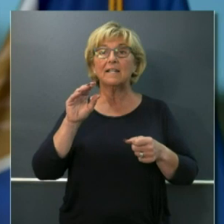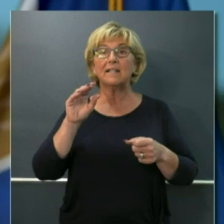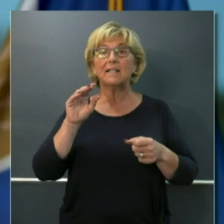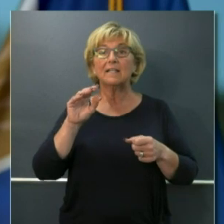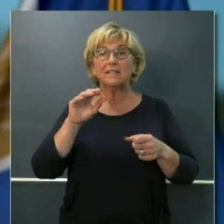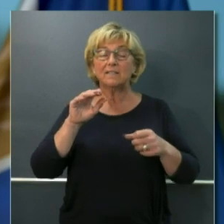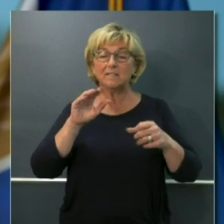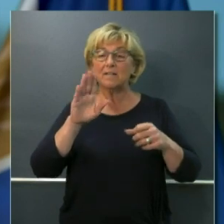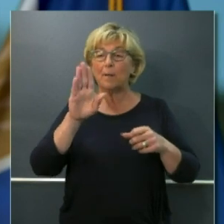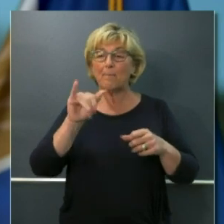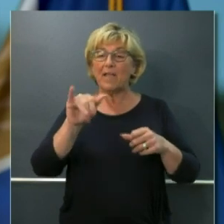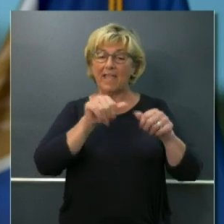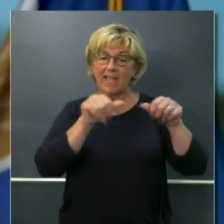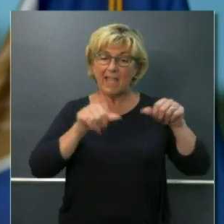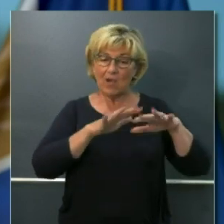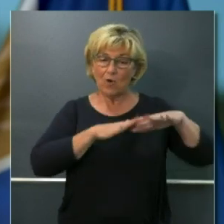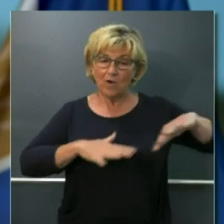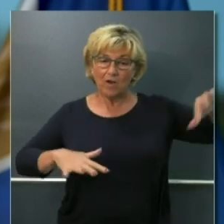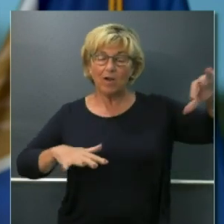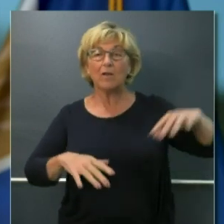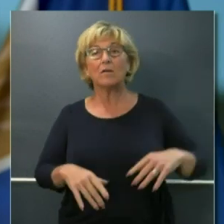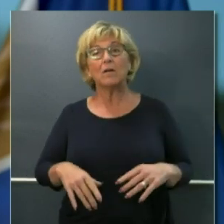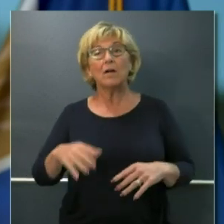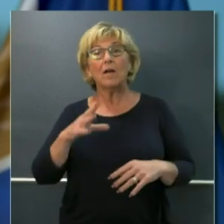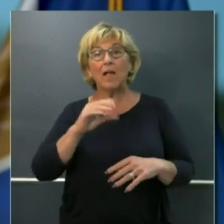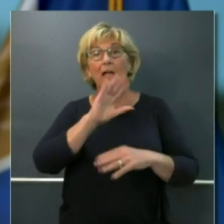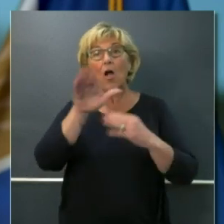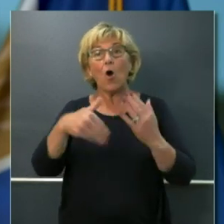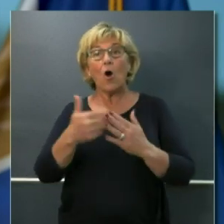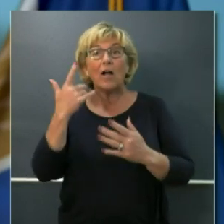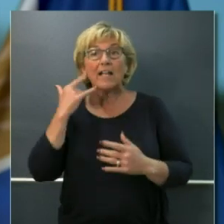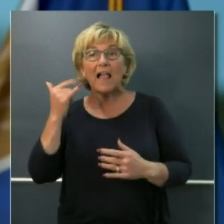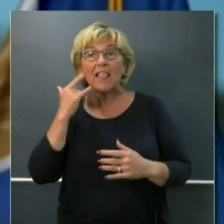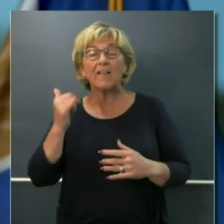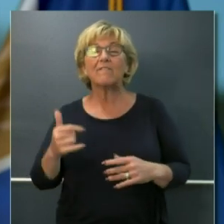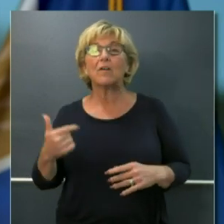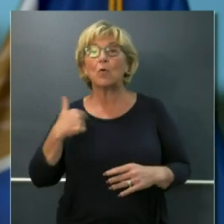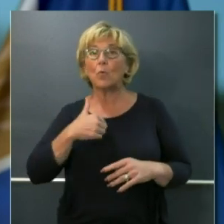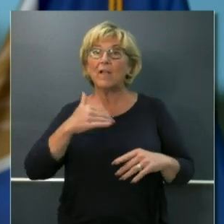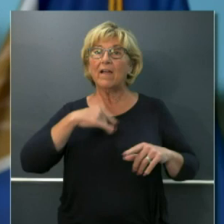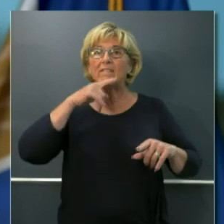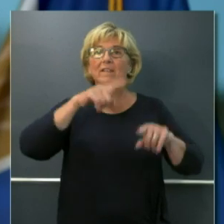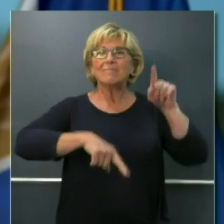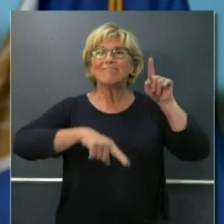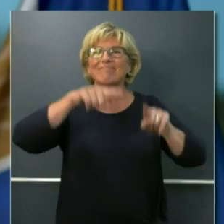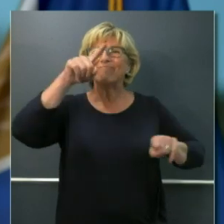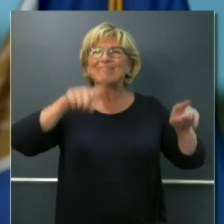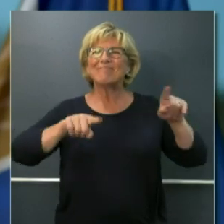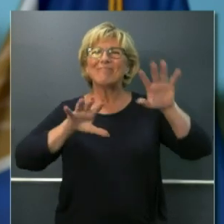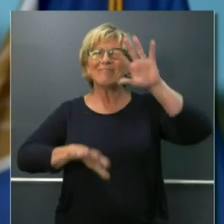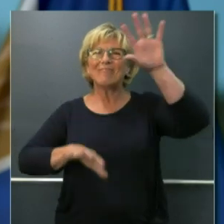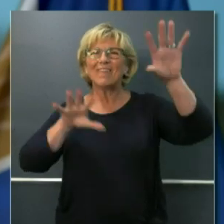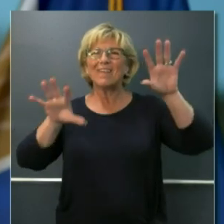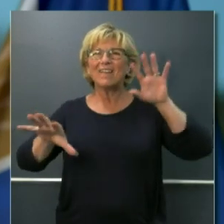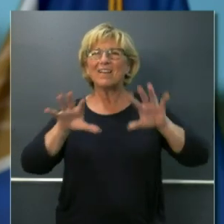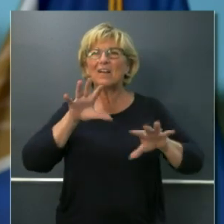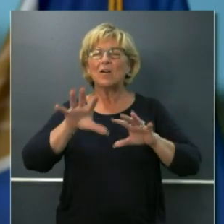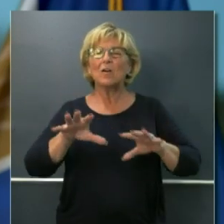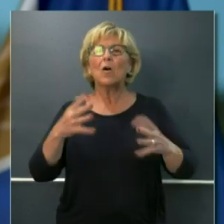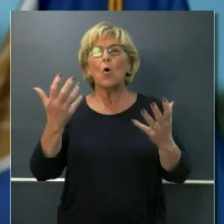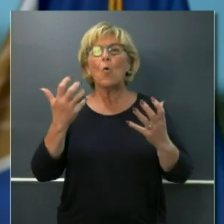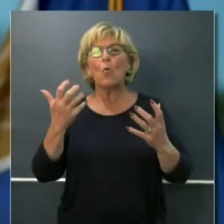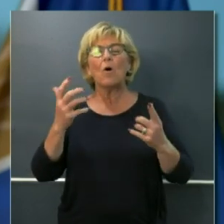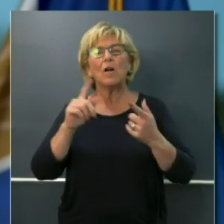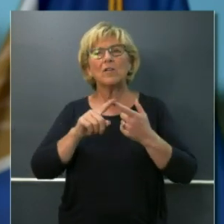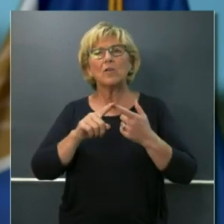case, but all across the state of California. Accordingly, we have a regional variance that we also want to recognize for people that want